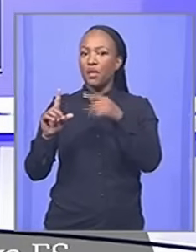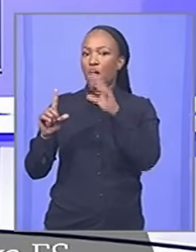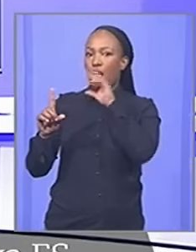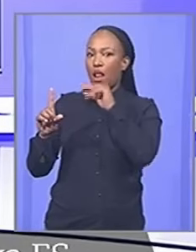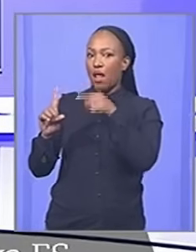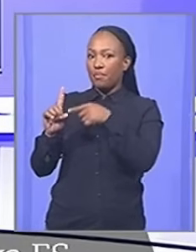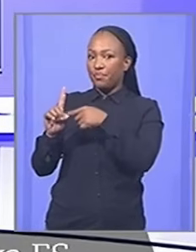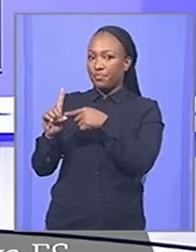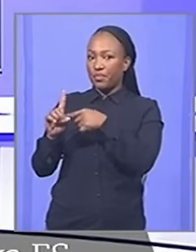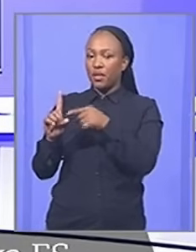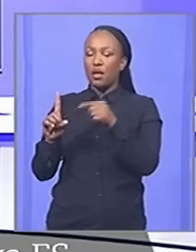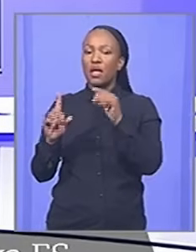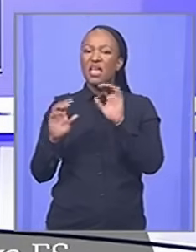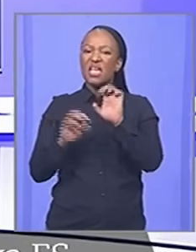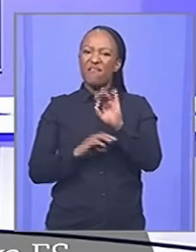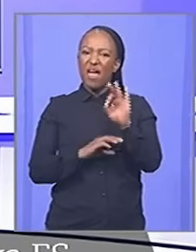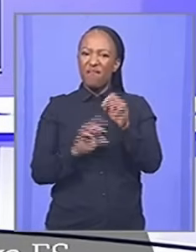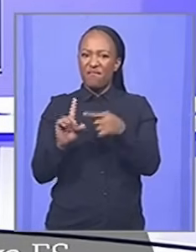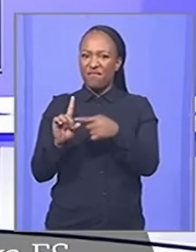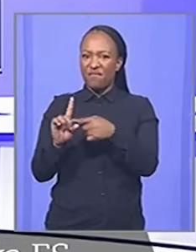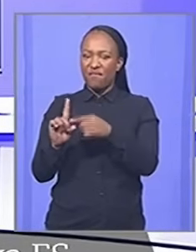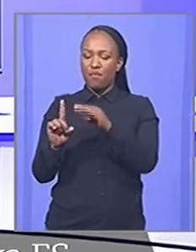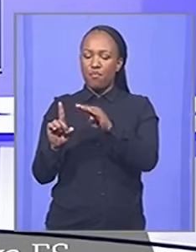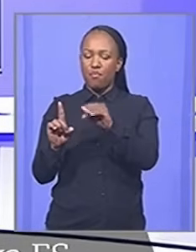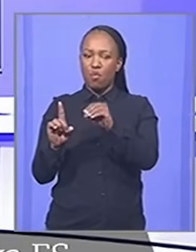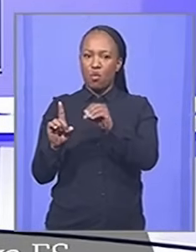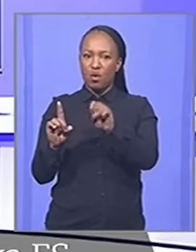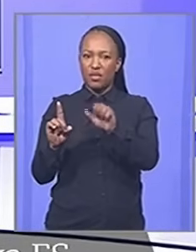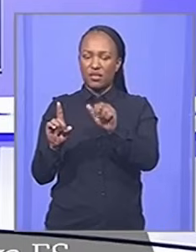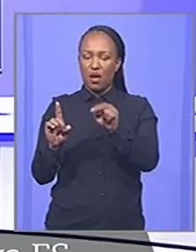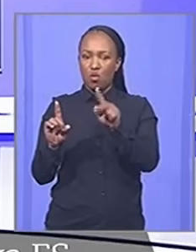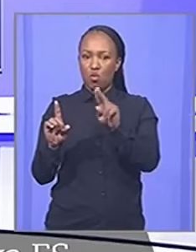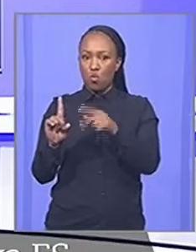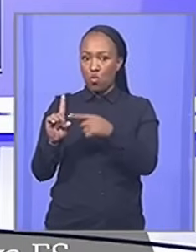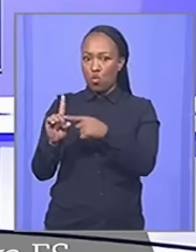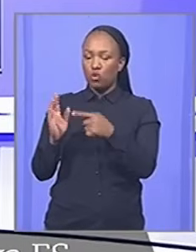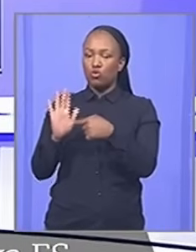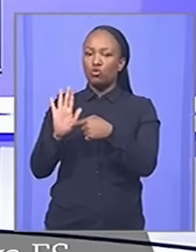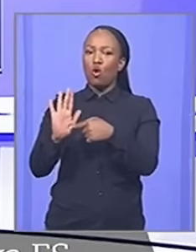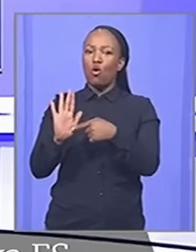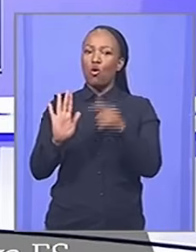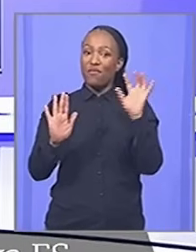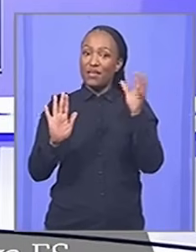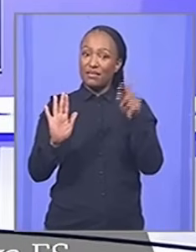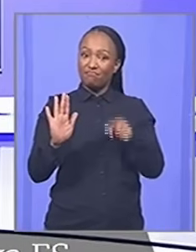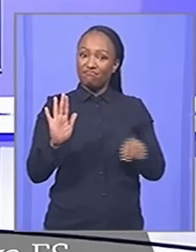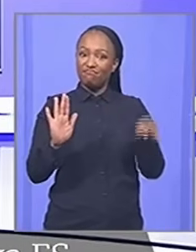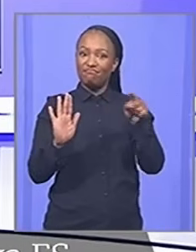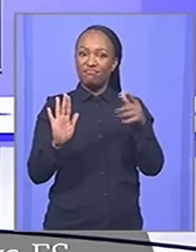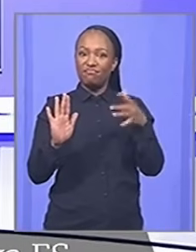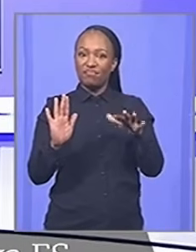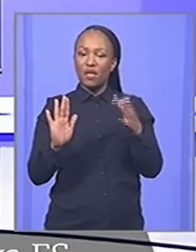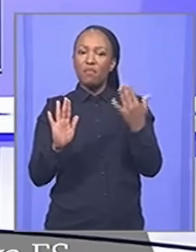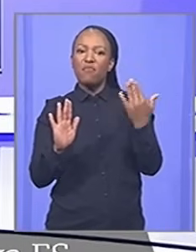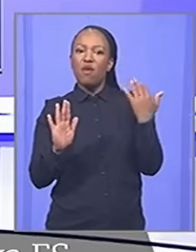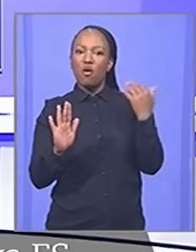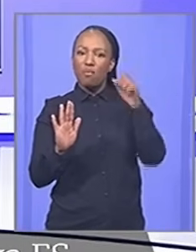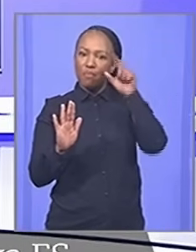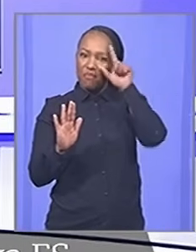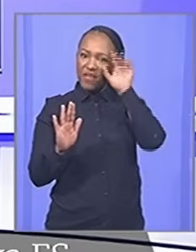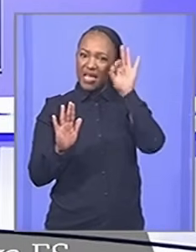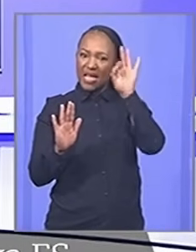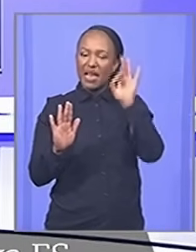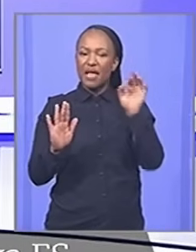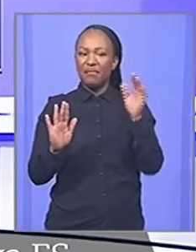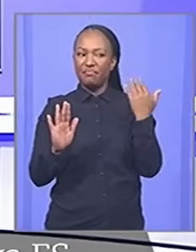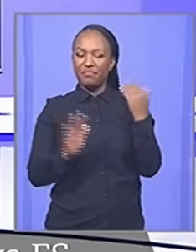o re boetapele bja gabjale bja mmušo wa Free State ke sešupo sa dikgahlego le ditumo tša mongwaledi kakaretšo wa ANC Fikile Mbalula tša go